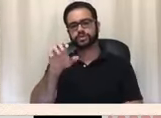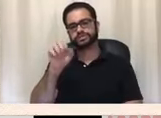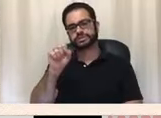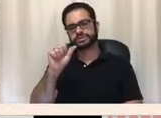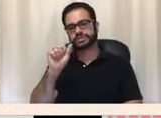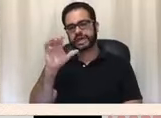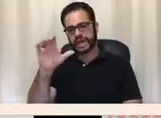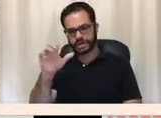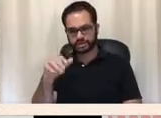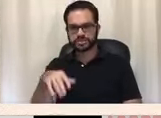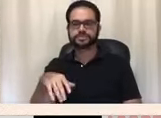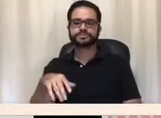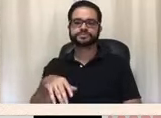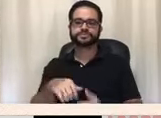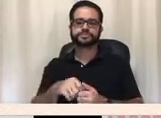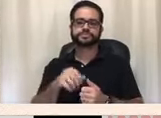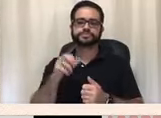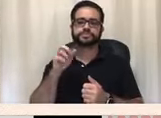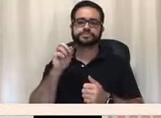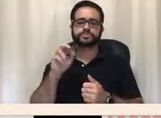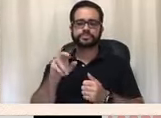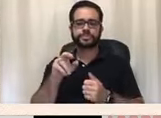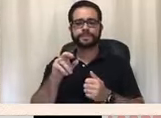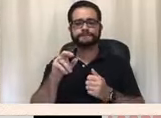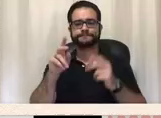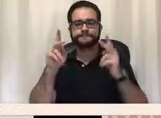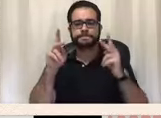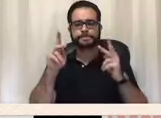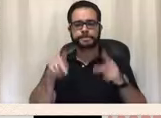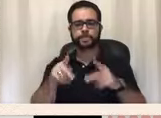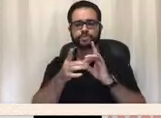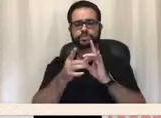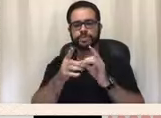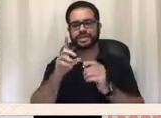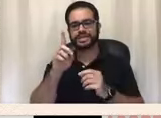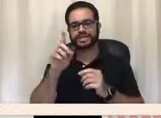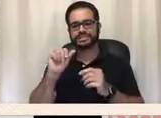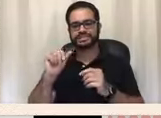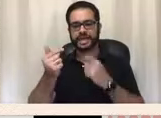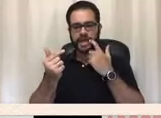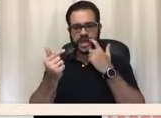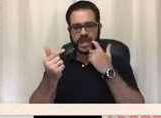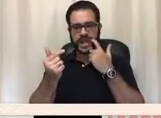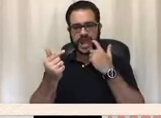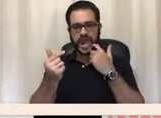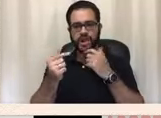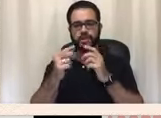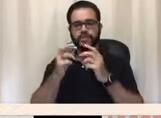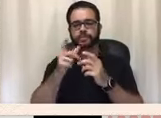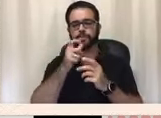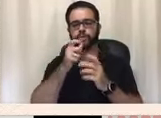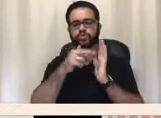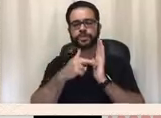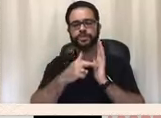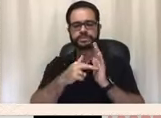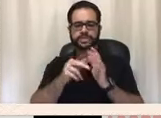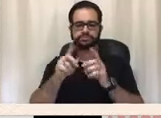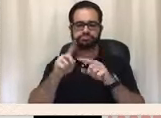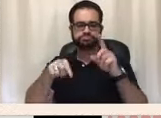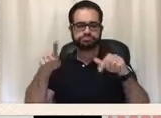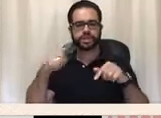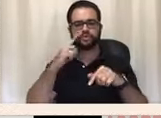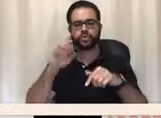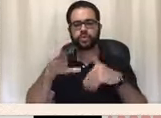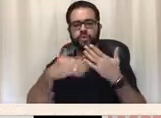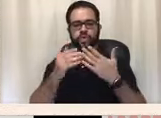advisory council known as DAC. They should represent the demographics of the school or the district, which would